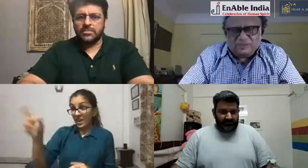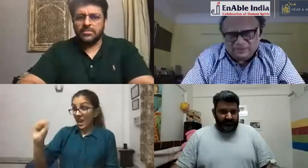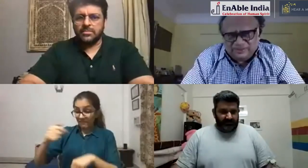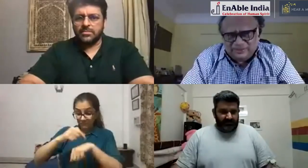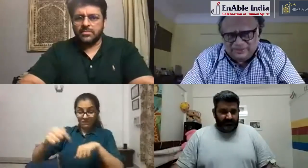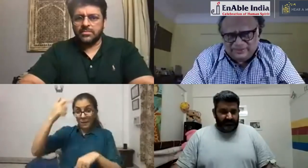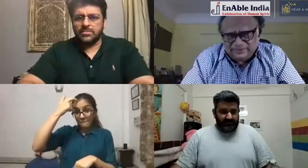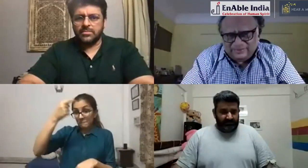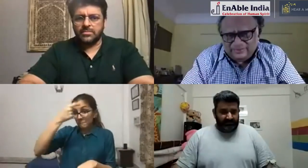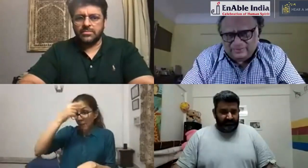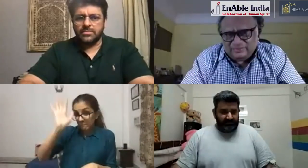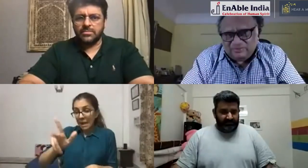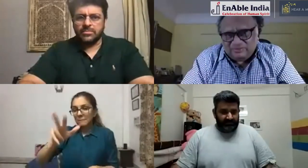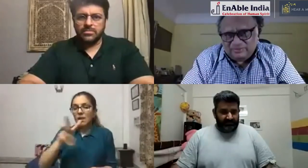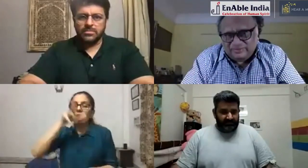neurological problem.